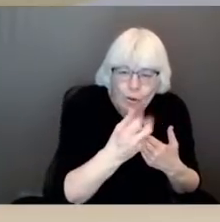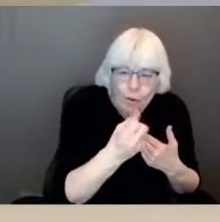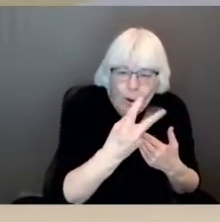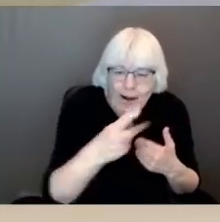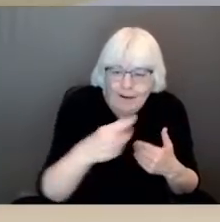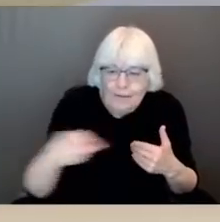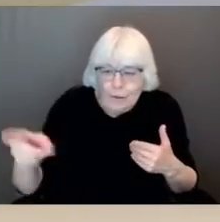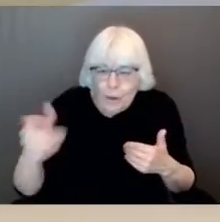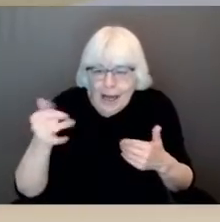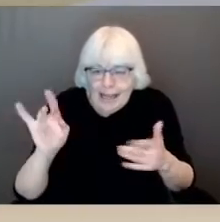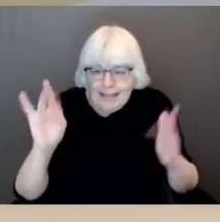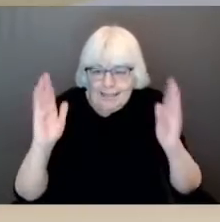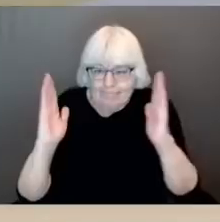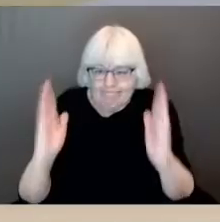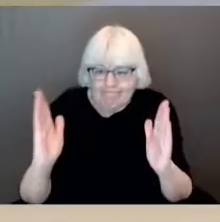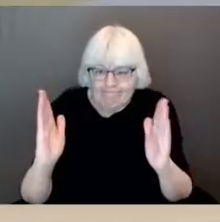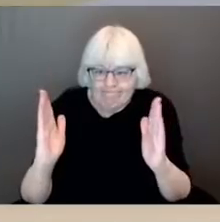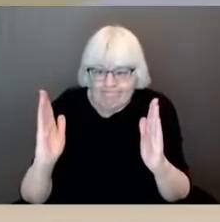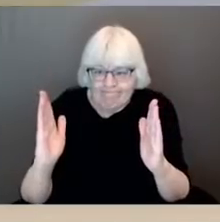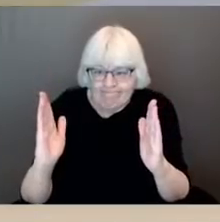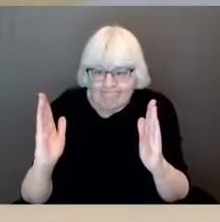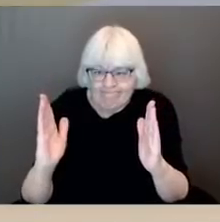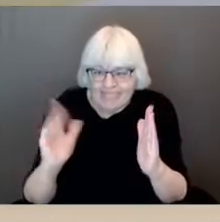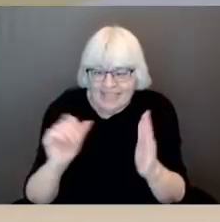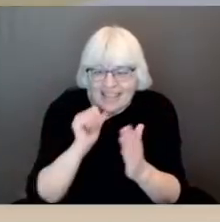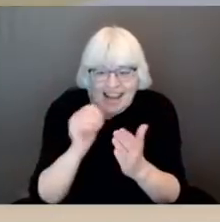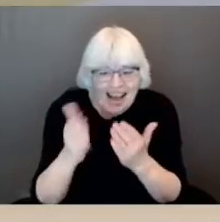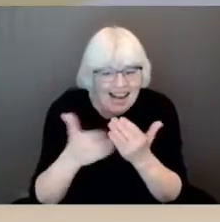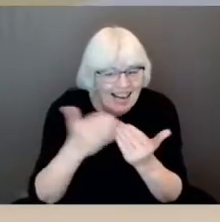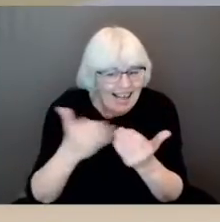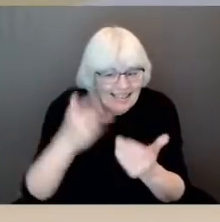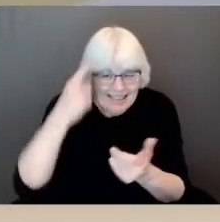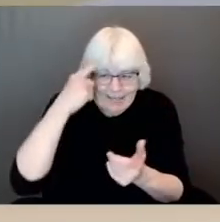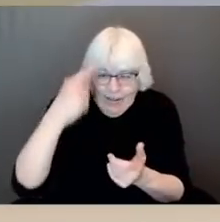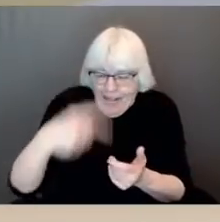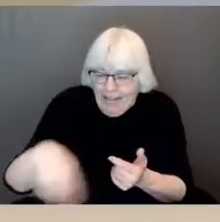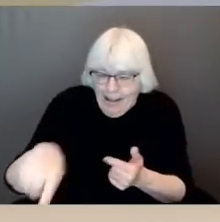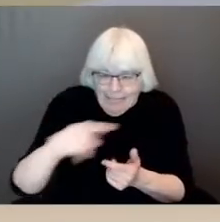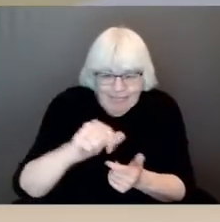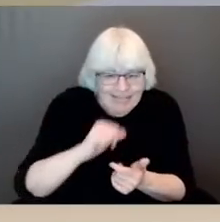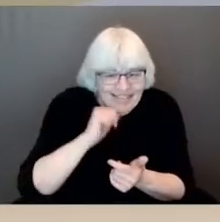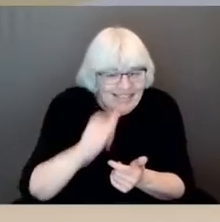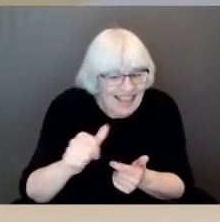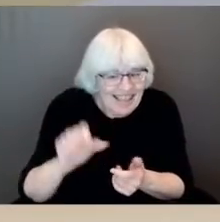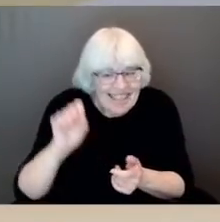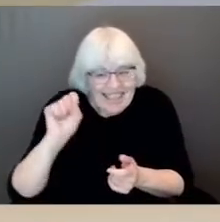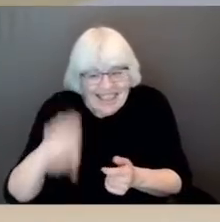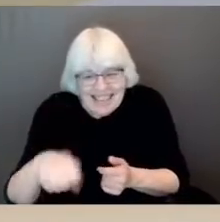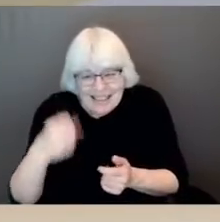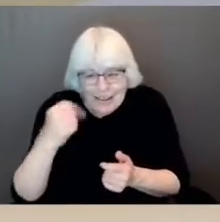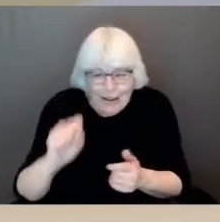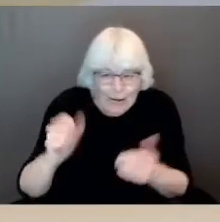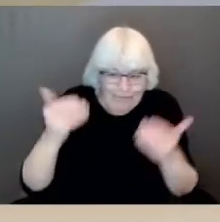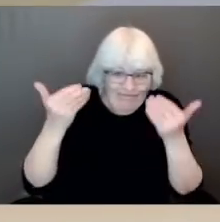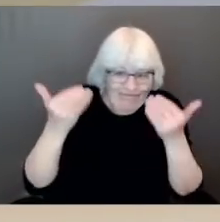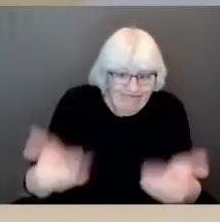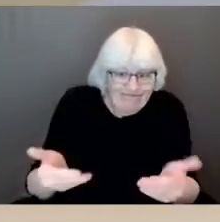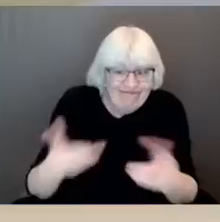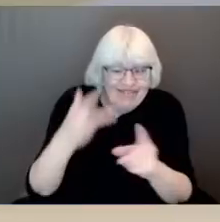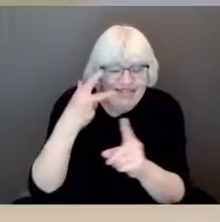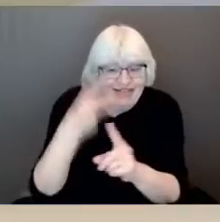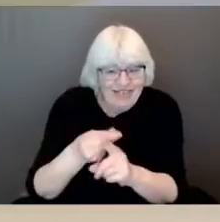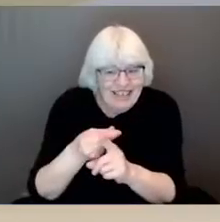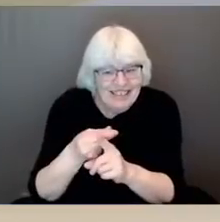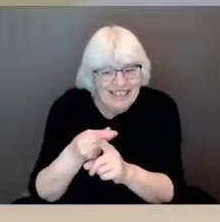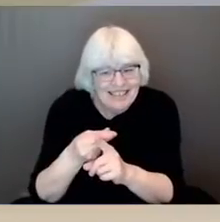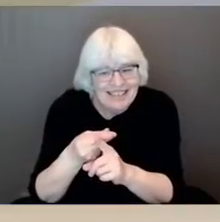it's not easy for them to choose whether or not to be vaccinated, and so we are balancing that